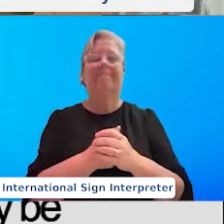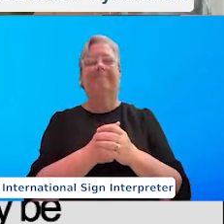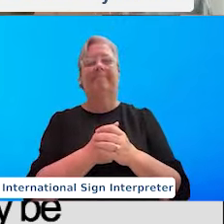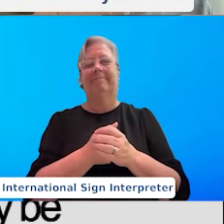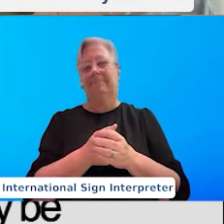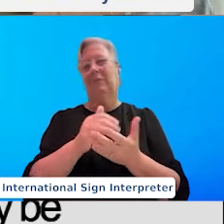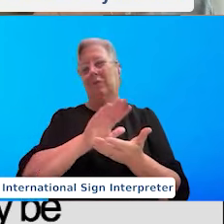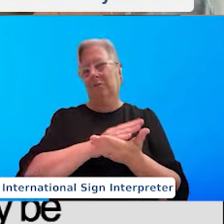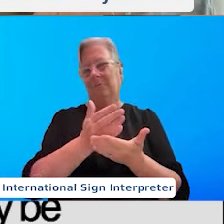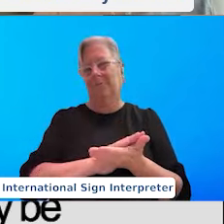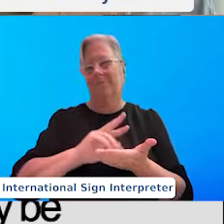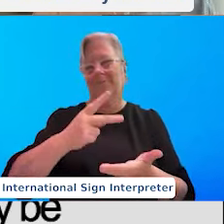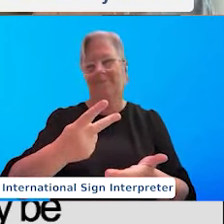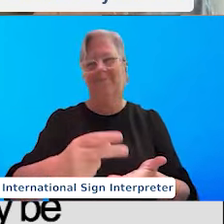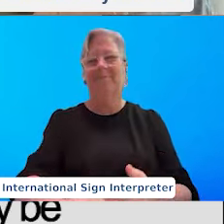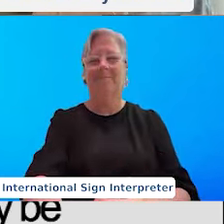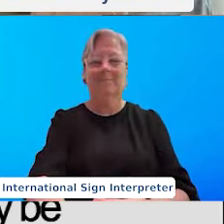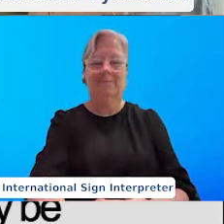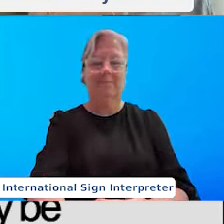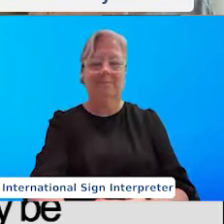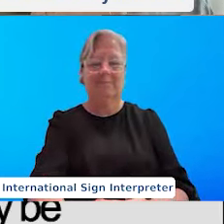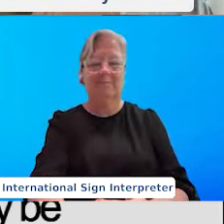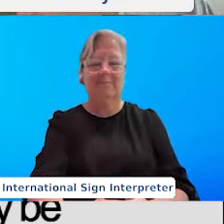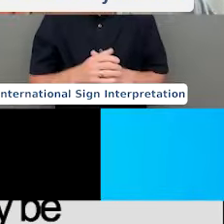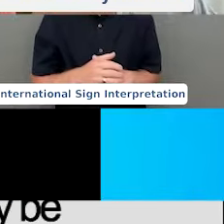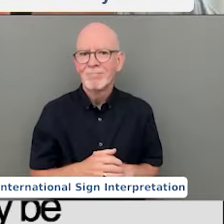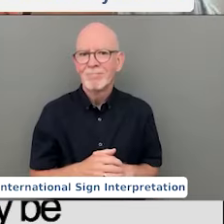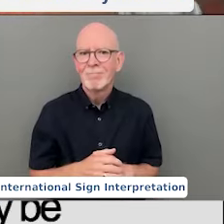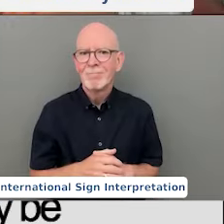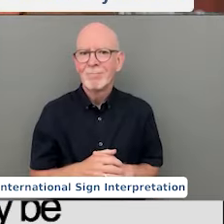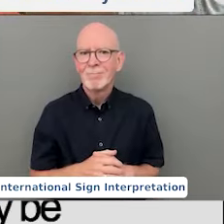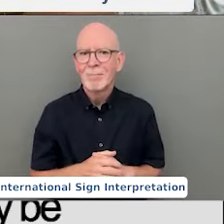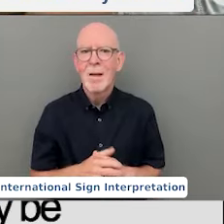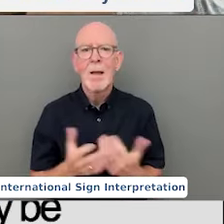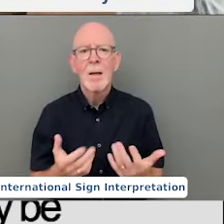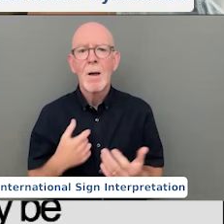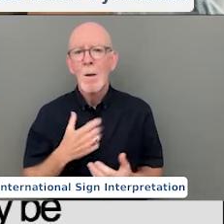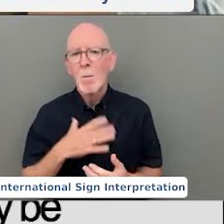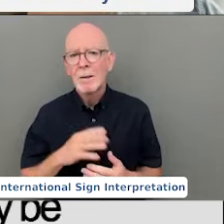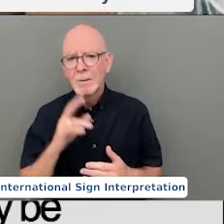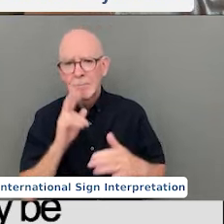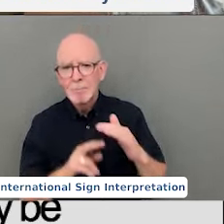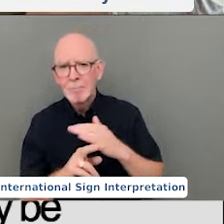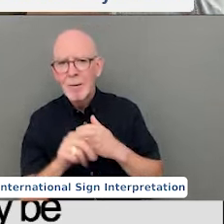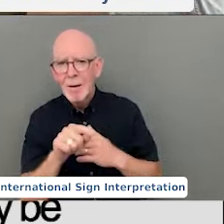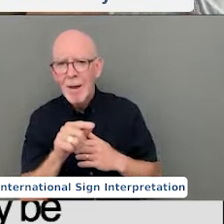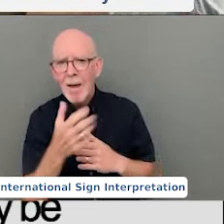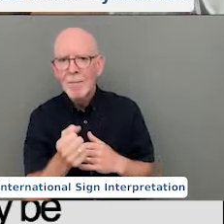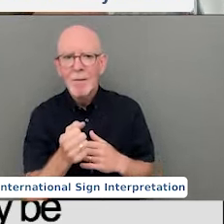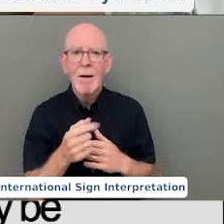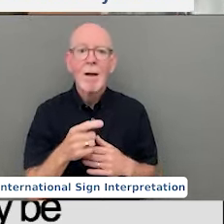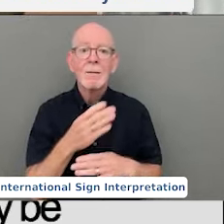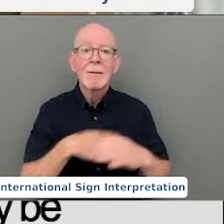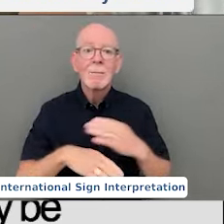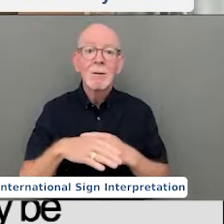support these different functions, because otherwise there's a risk that either they're done in a fragmented way or they fall between